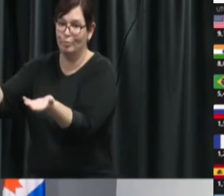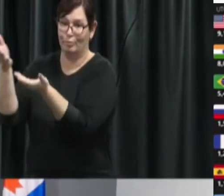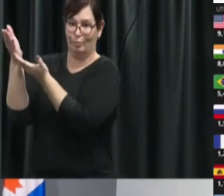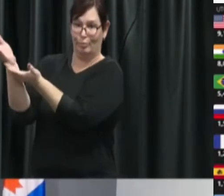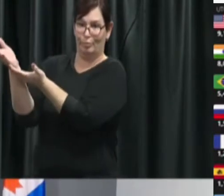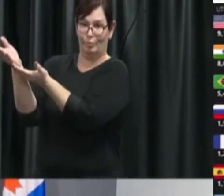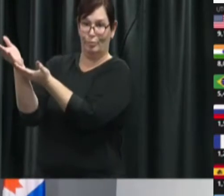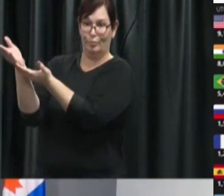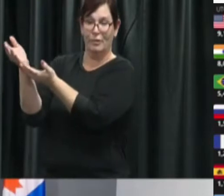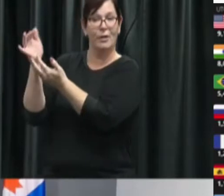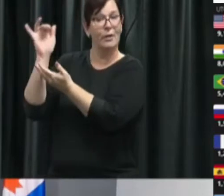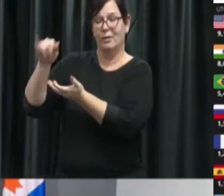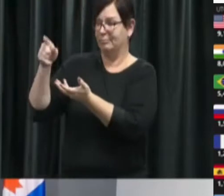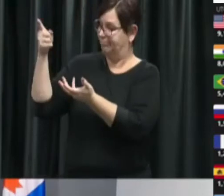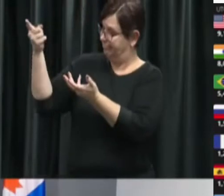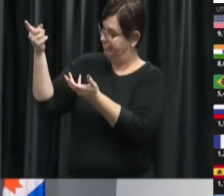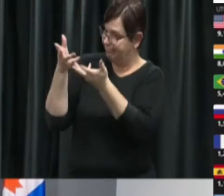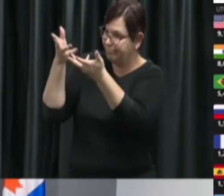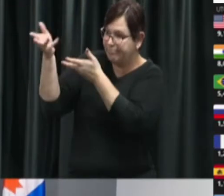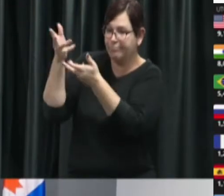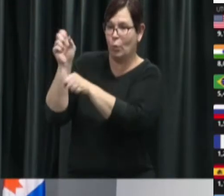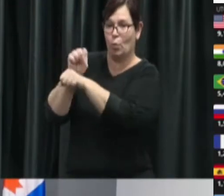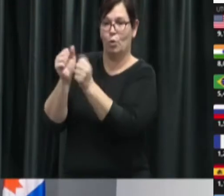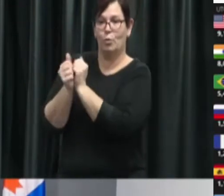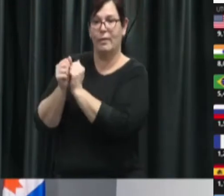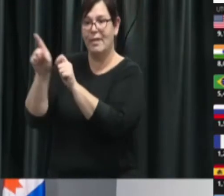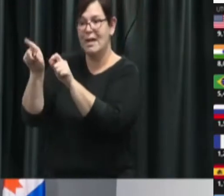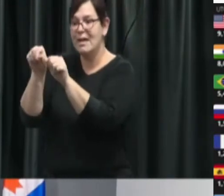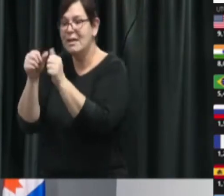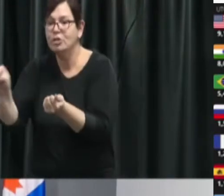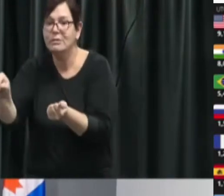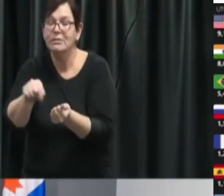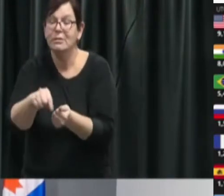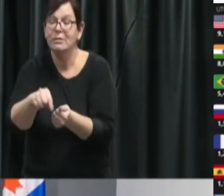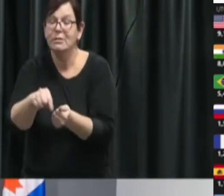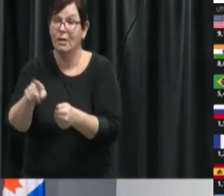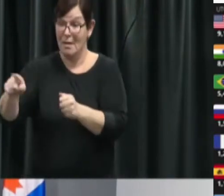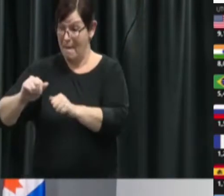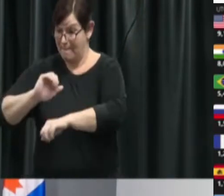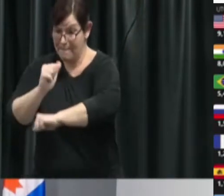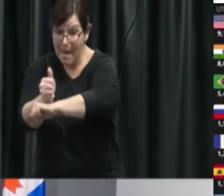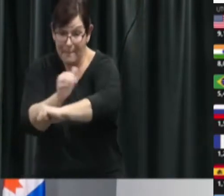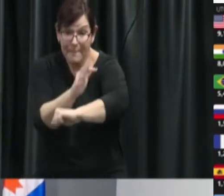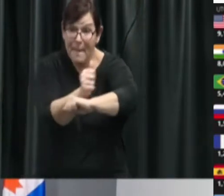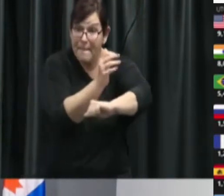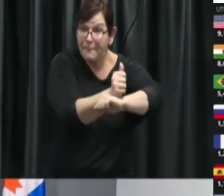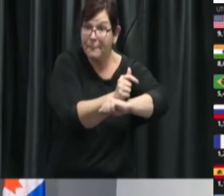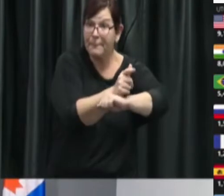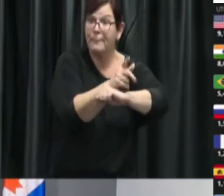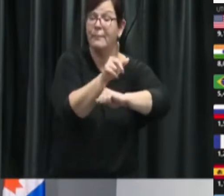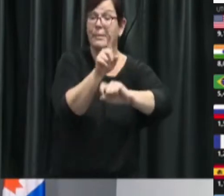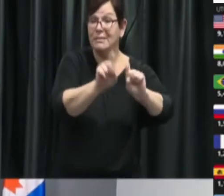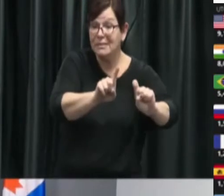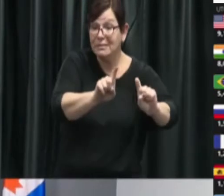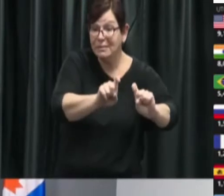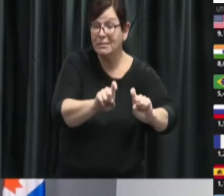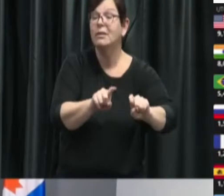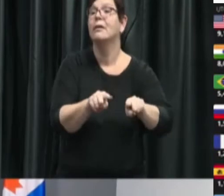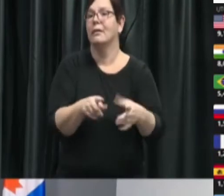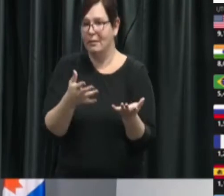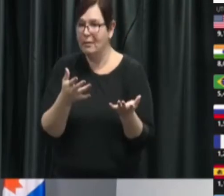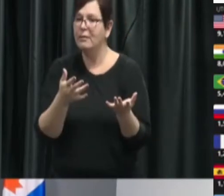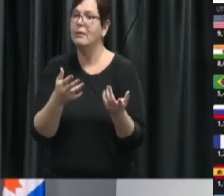and other provincial agencies to make pop-up testing and other forms of testing available, premised at least in part on the data